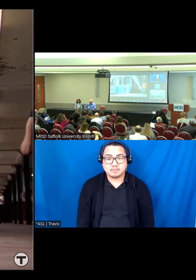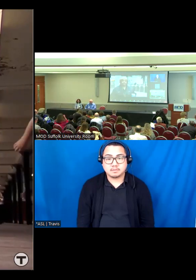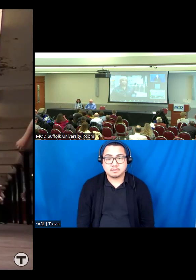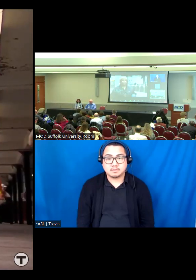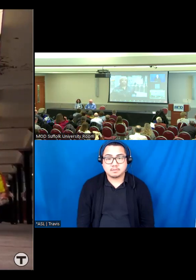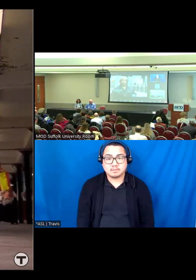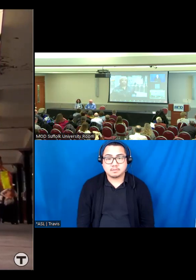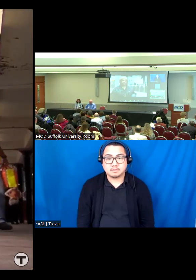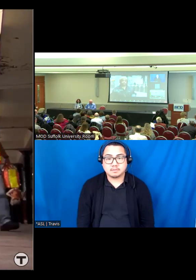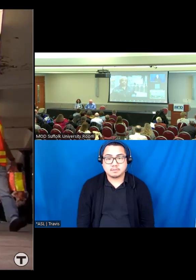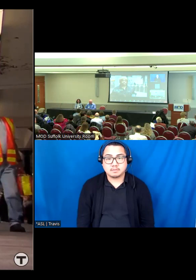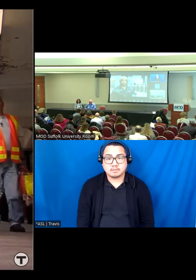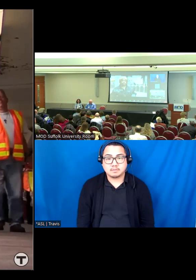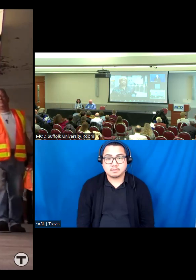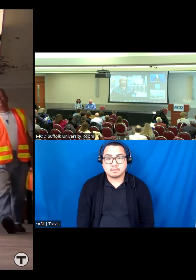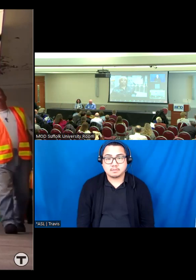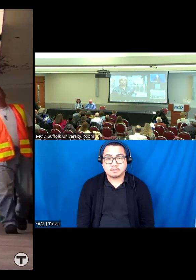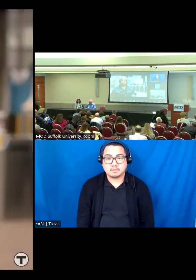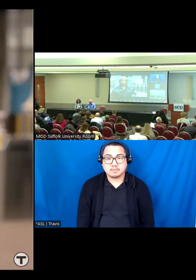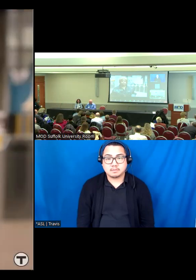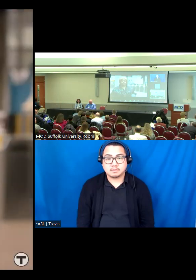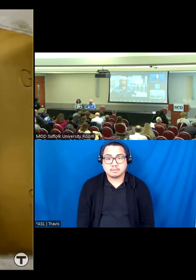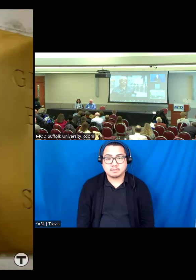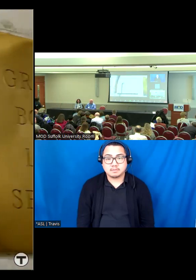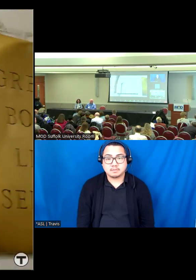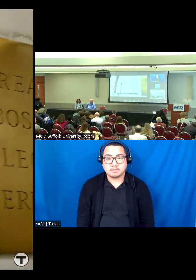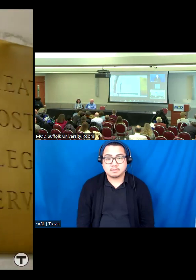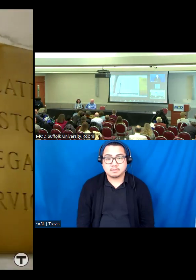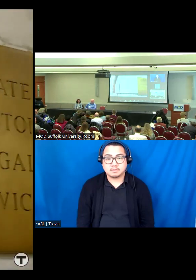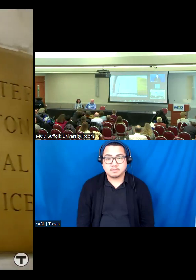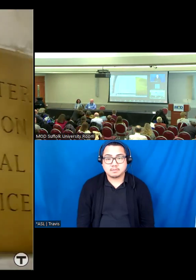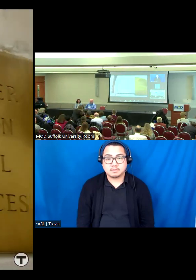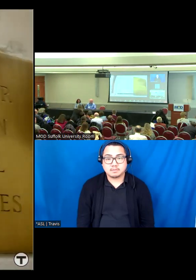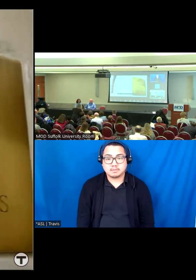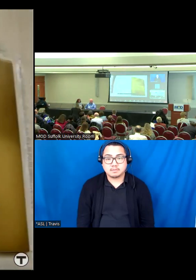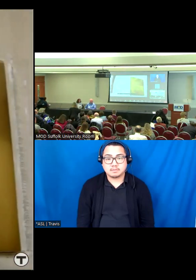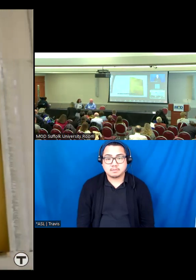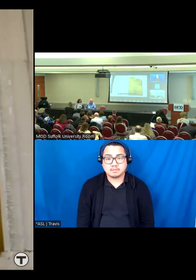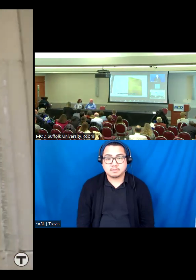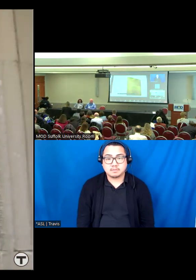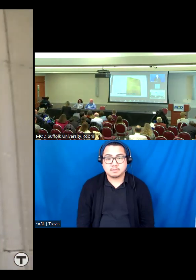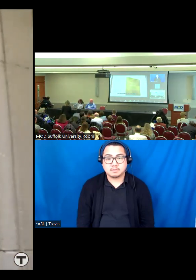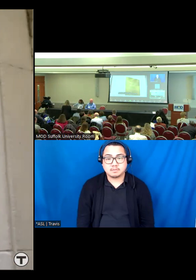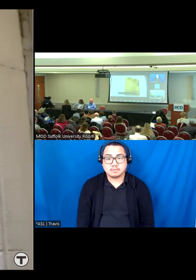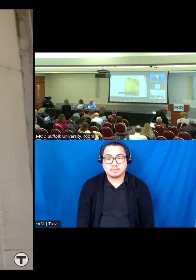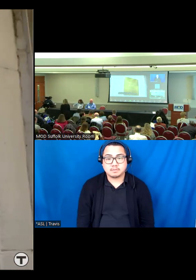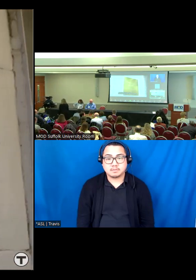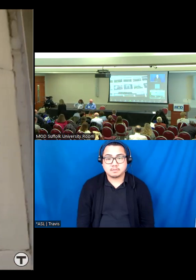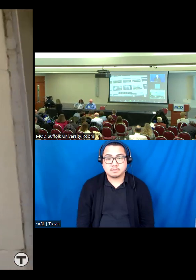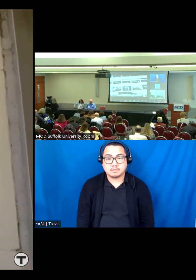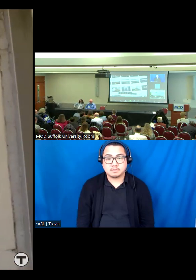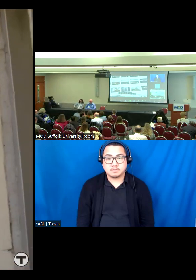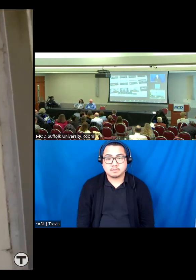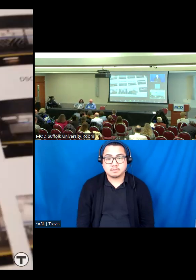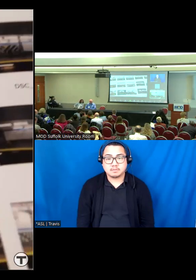without all that obstacles, without fear of falling. And we filed a lawsuit in 2002. GBLS didn't have